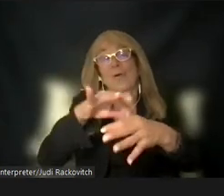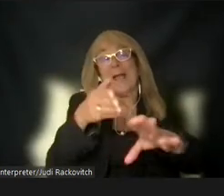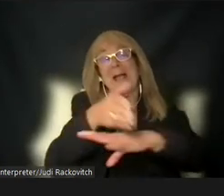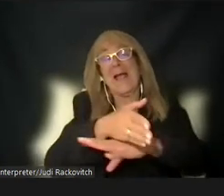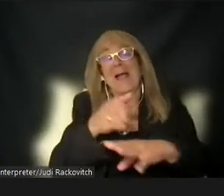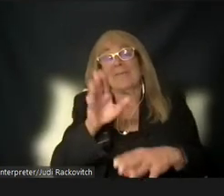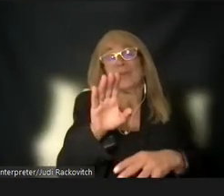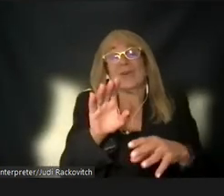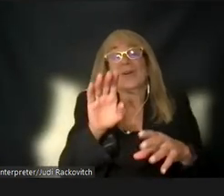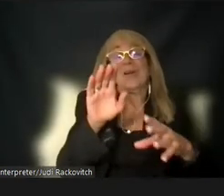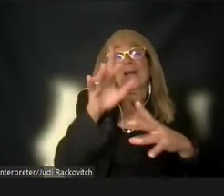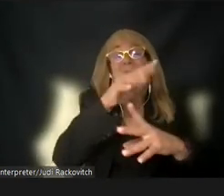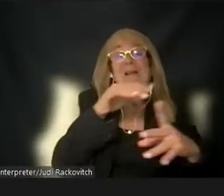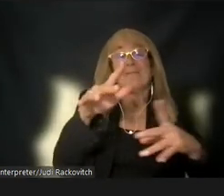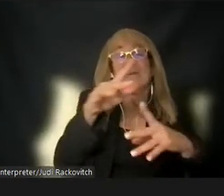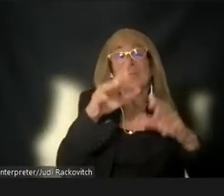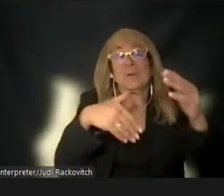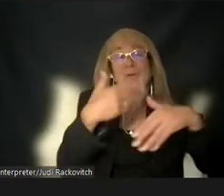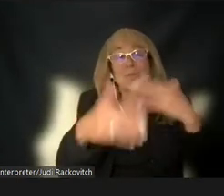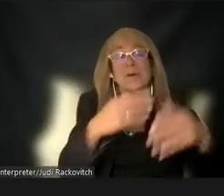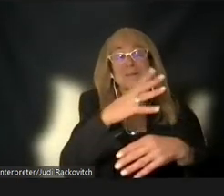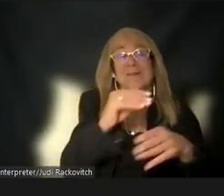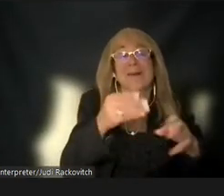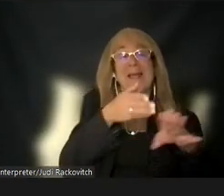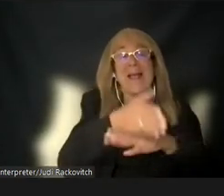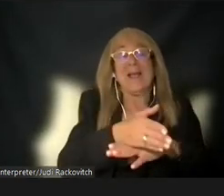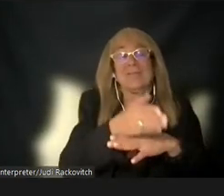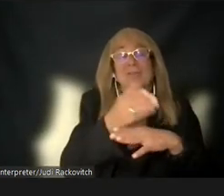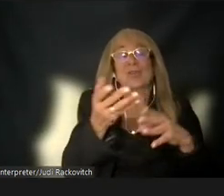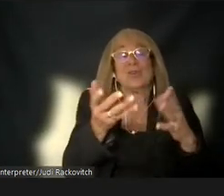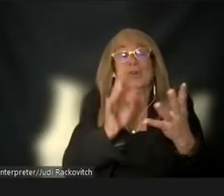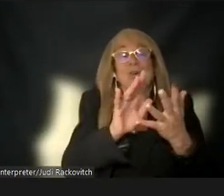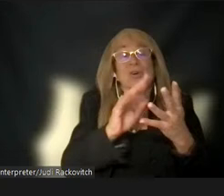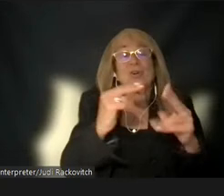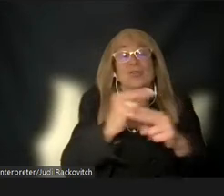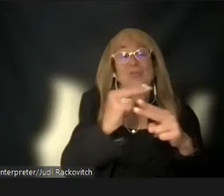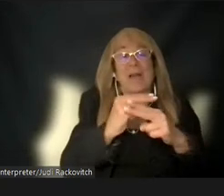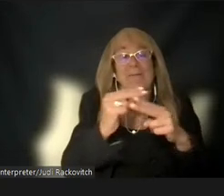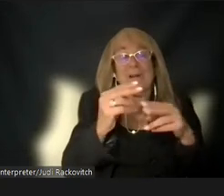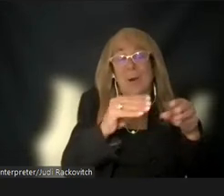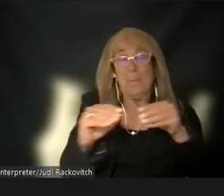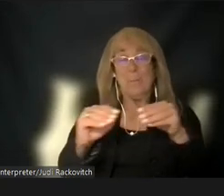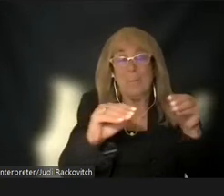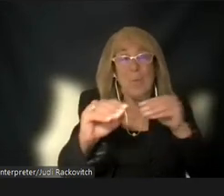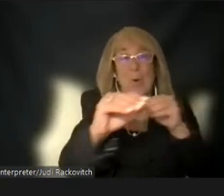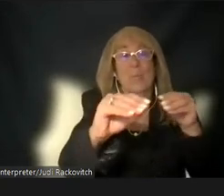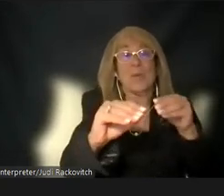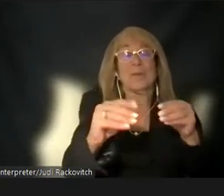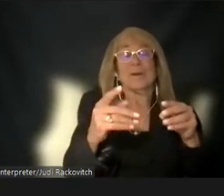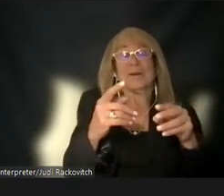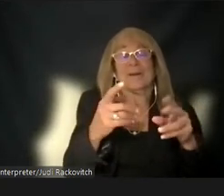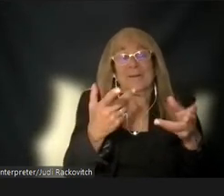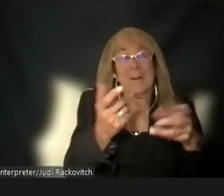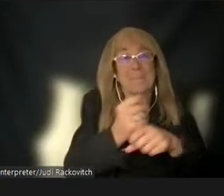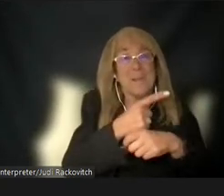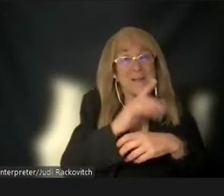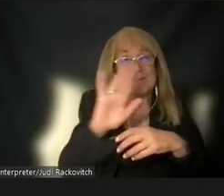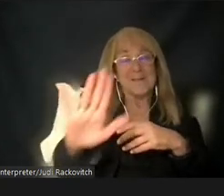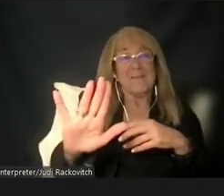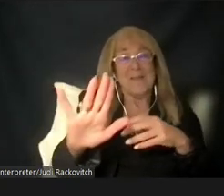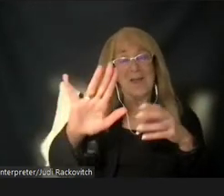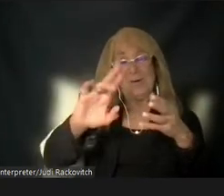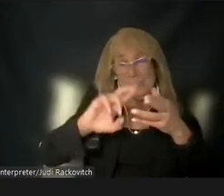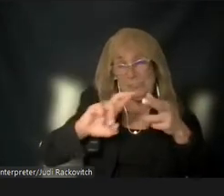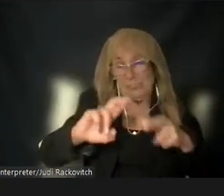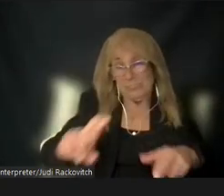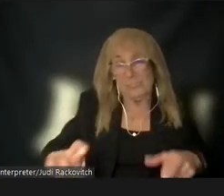after the Traffic Mobility Review Board makes its recommendations. So, importantly, these numbers I am about to share are for informational purposes and subject